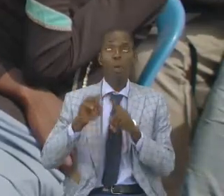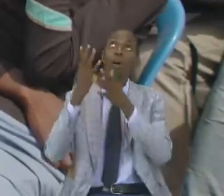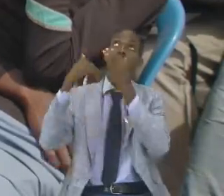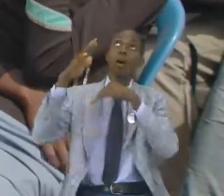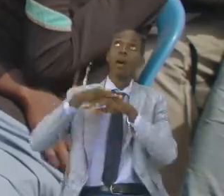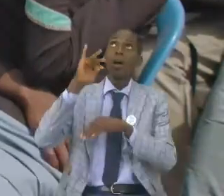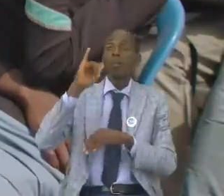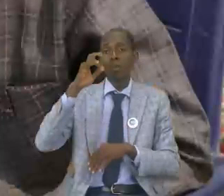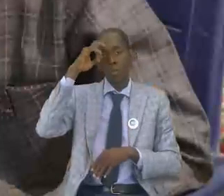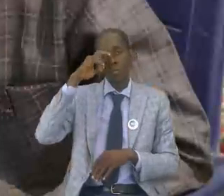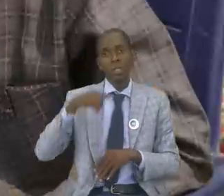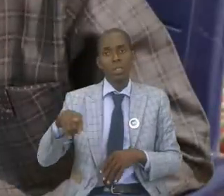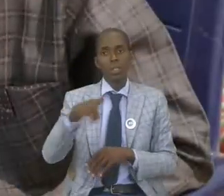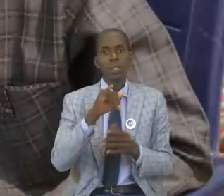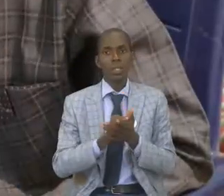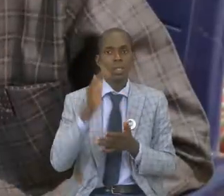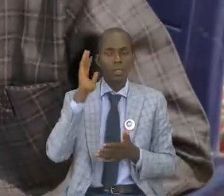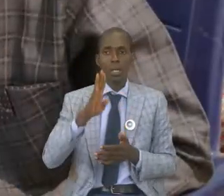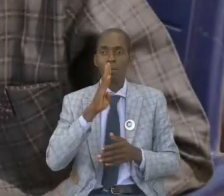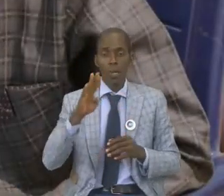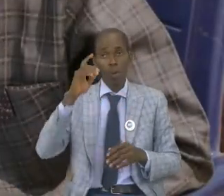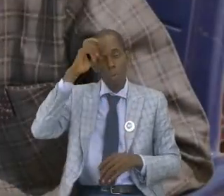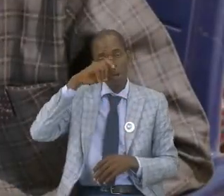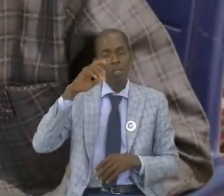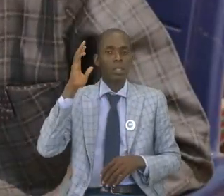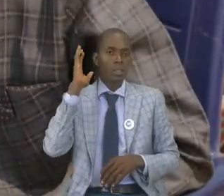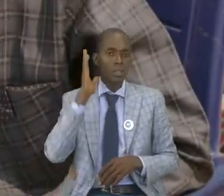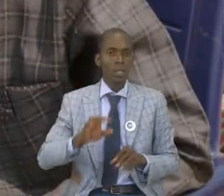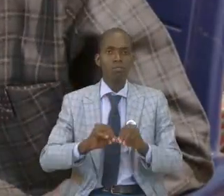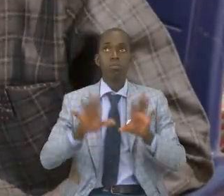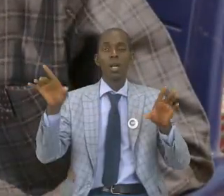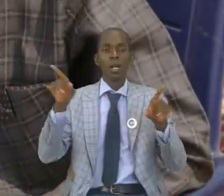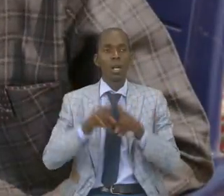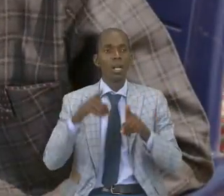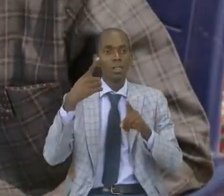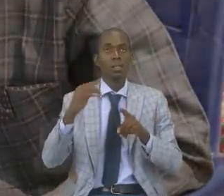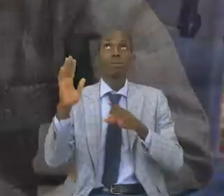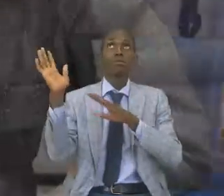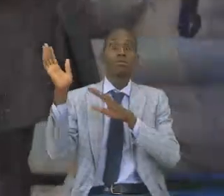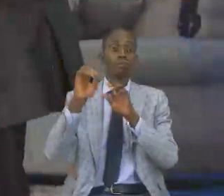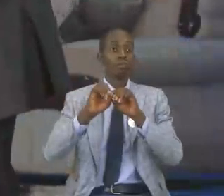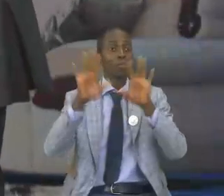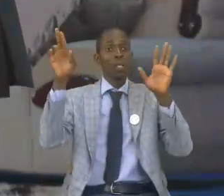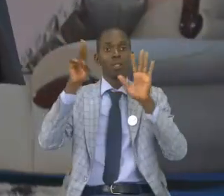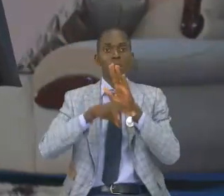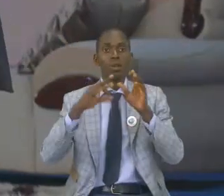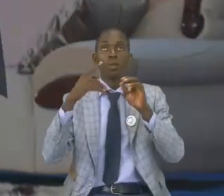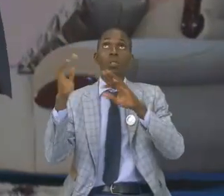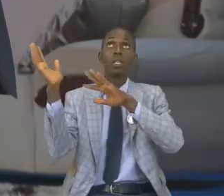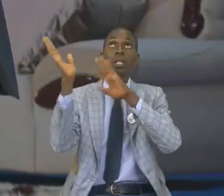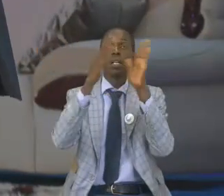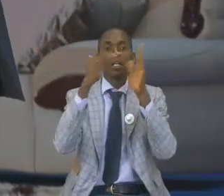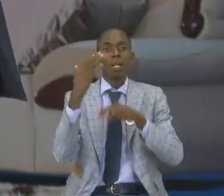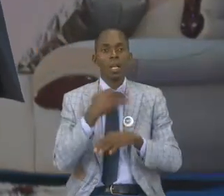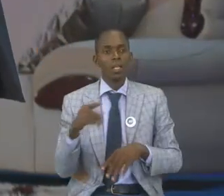be wise shall shine at the firmament of the, at the brightness of the firmament, and they